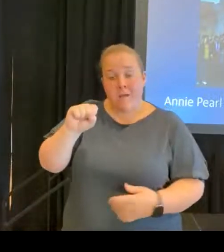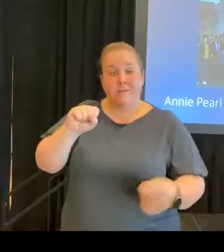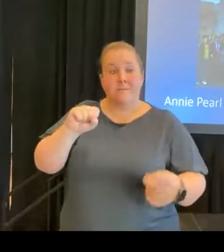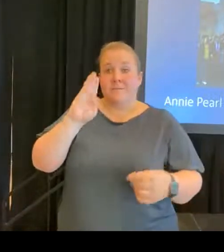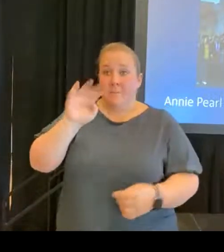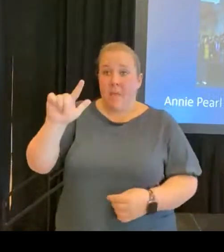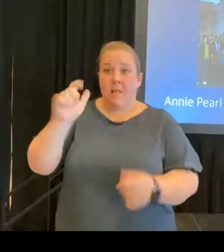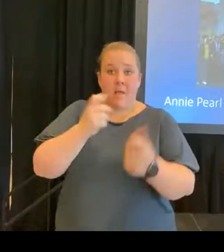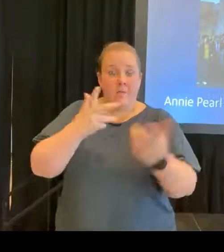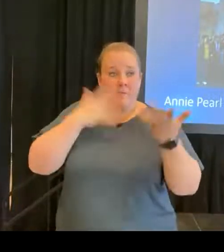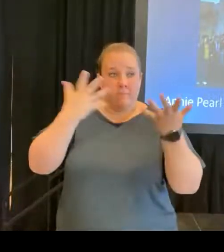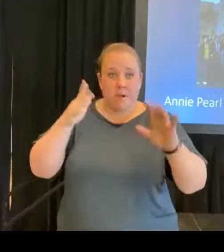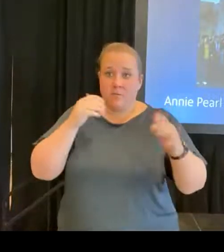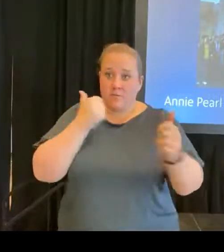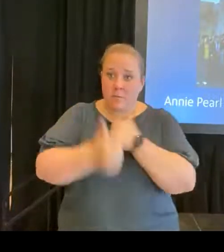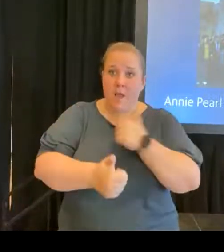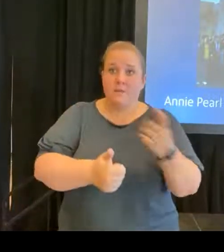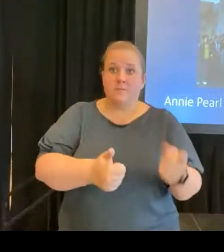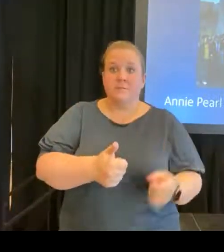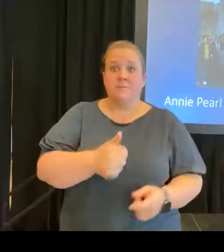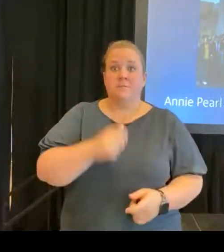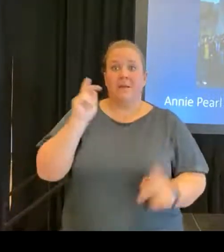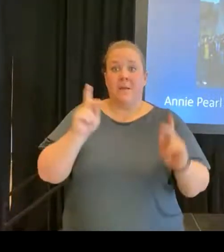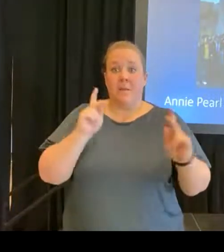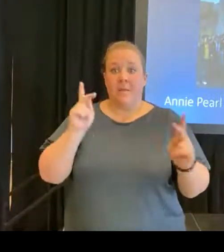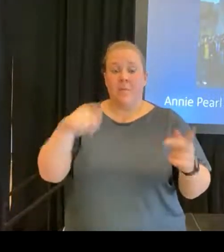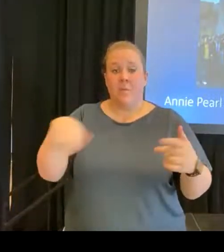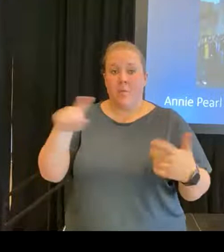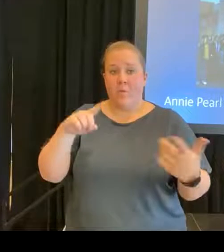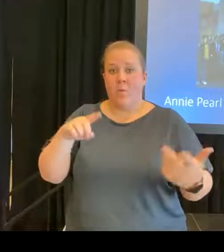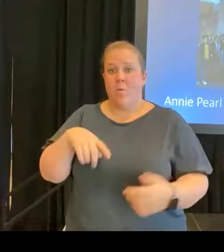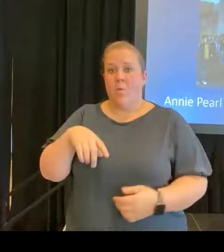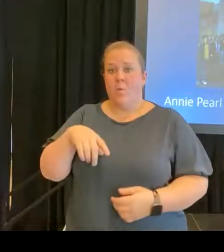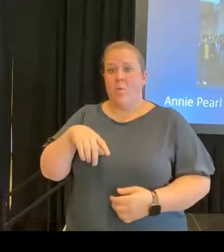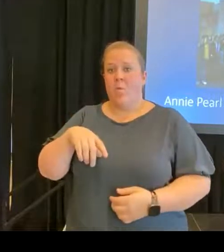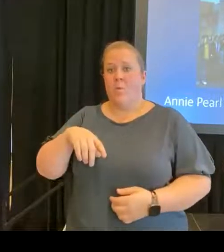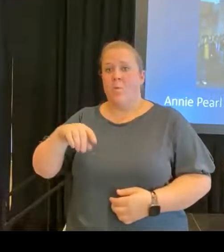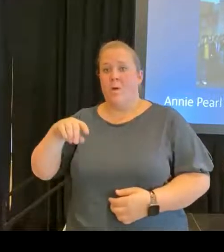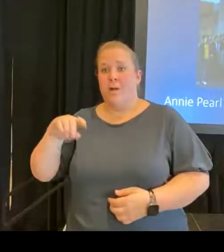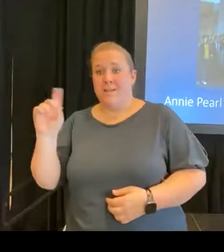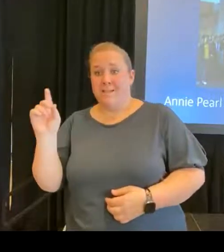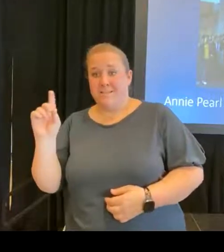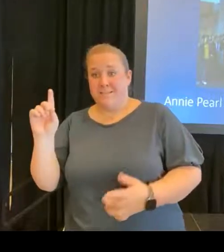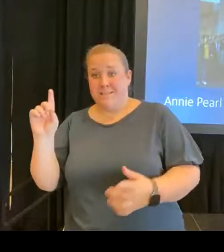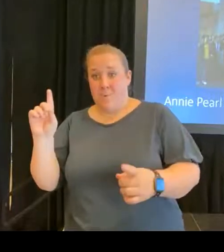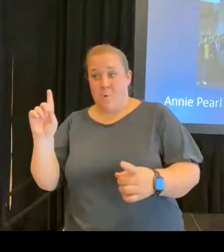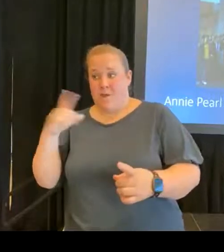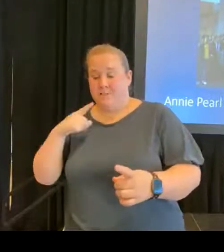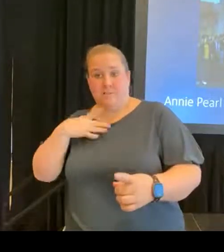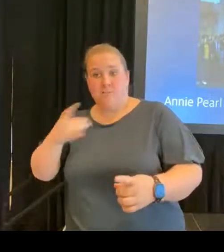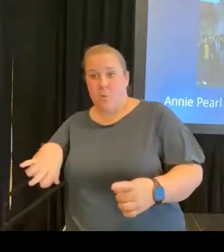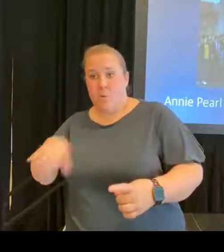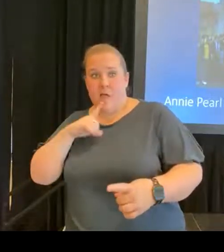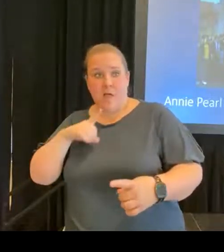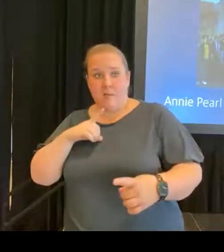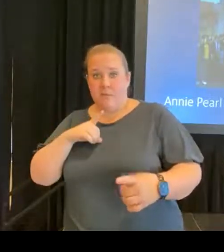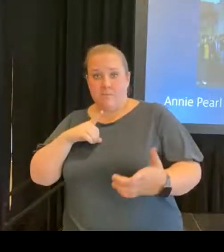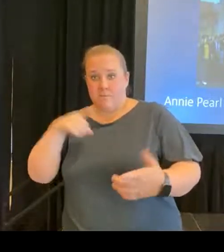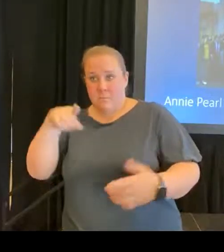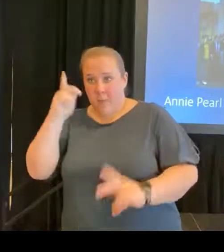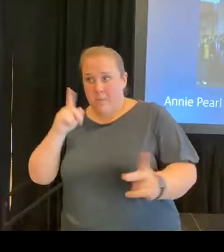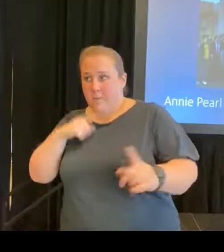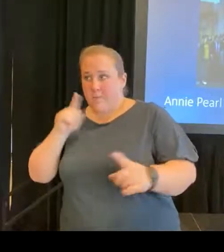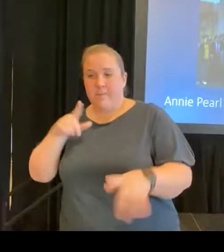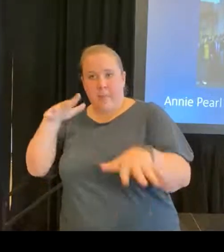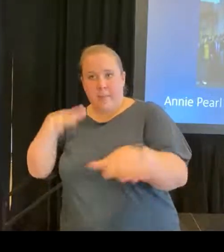Bill, the people who were Dixiecrats went to the Republican Party. They all left